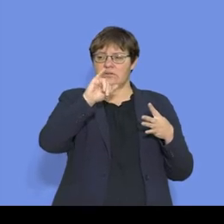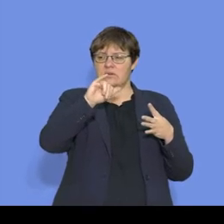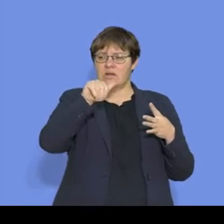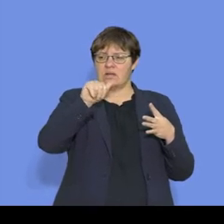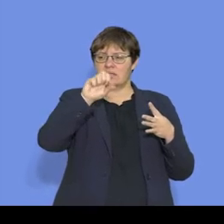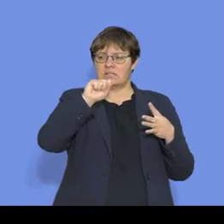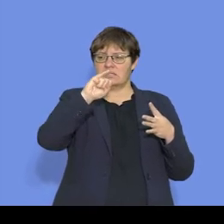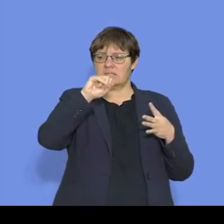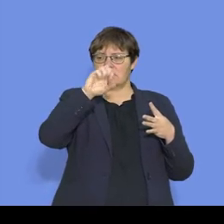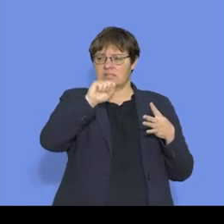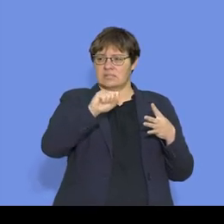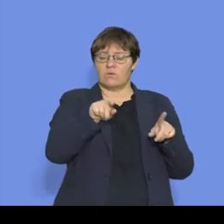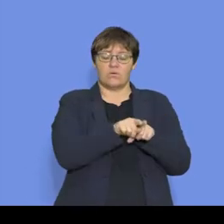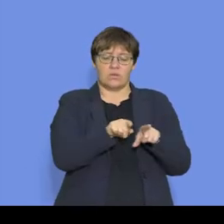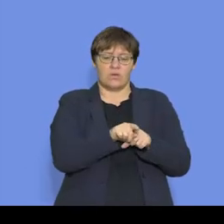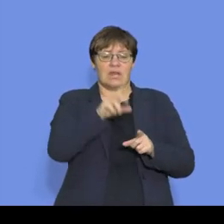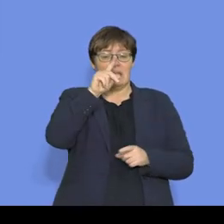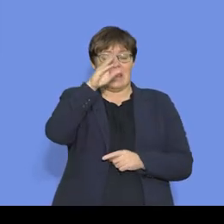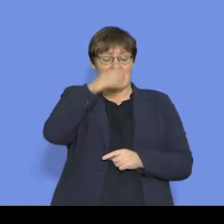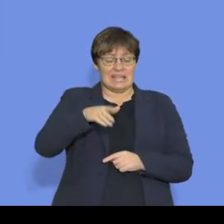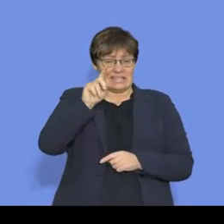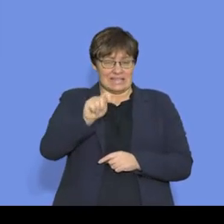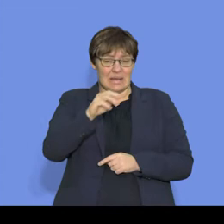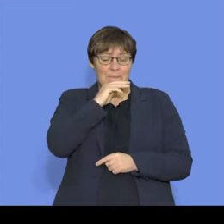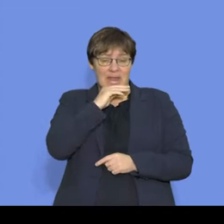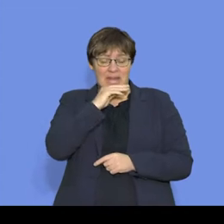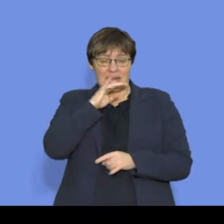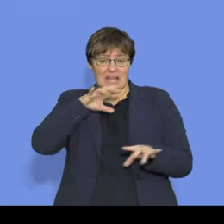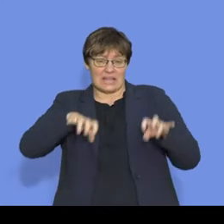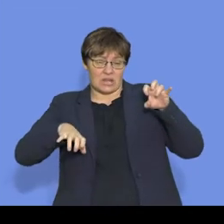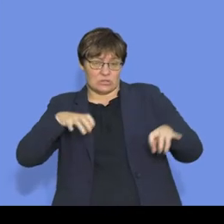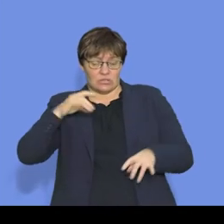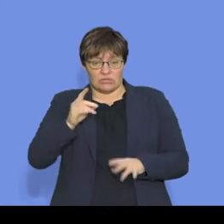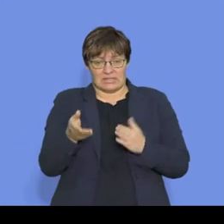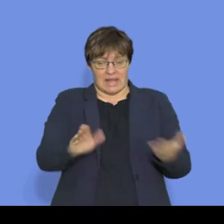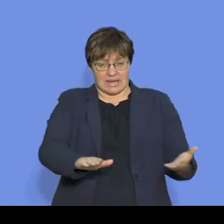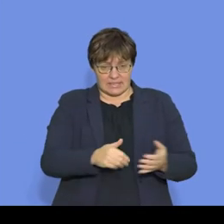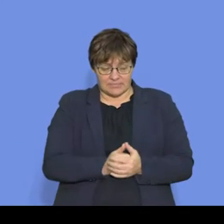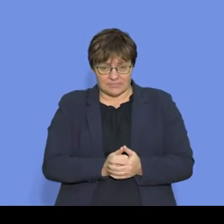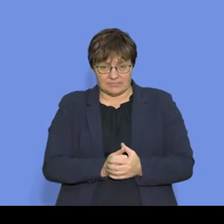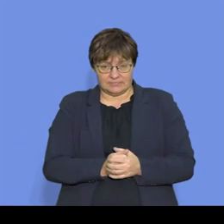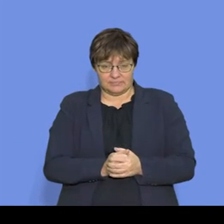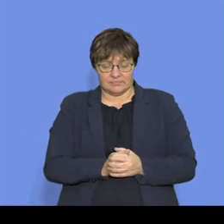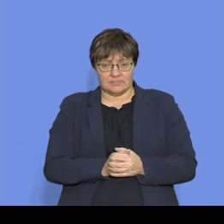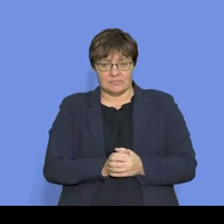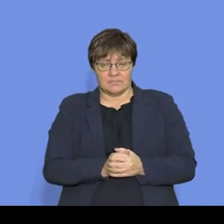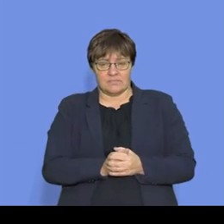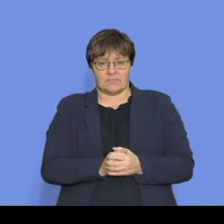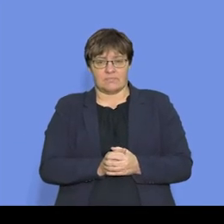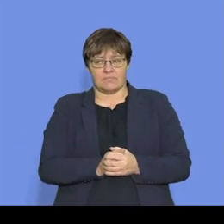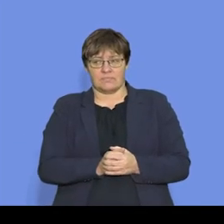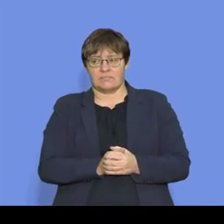Cretaceous tertiary extinction, which is when the dinosaurs died